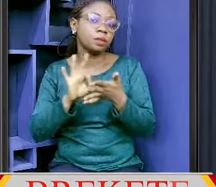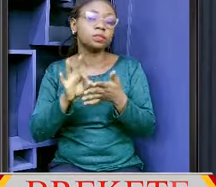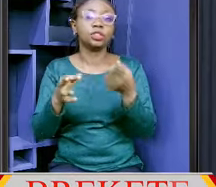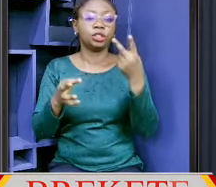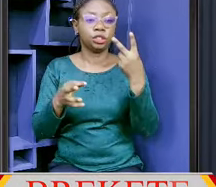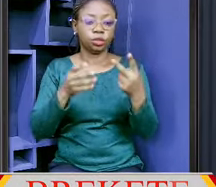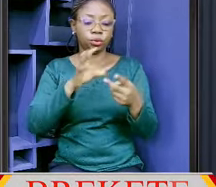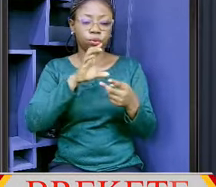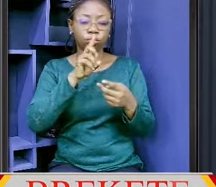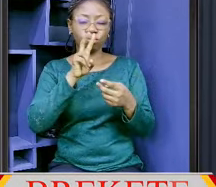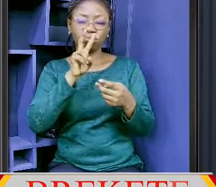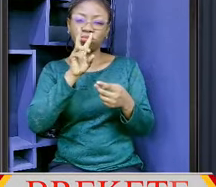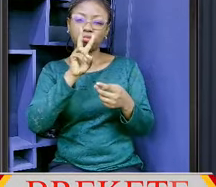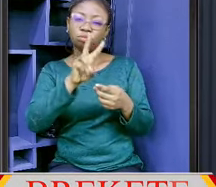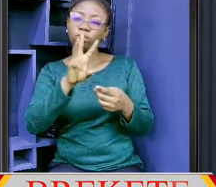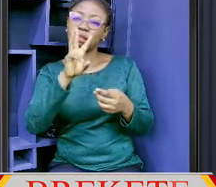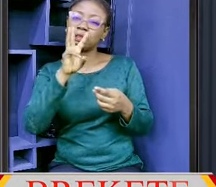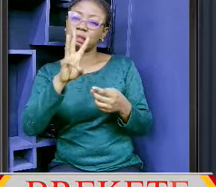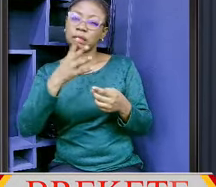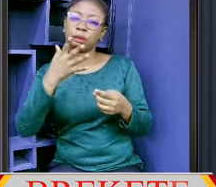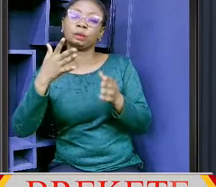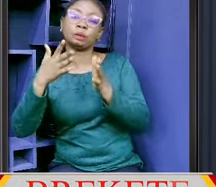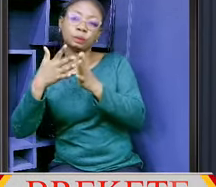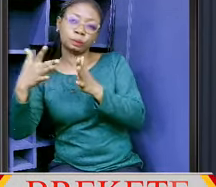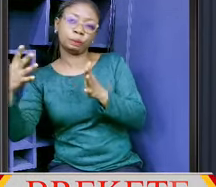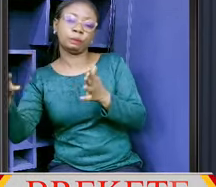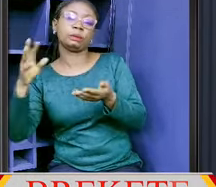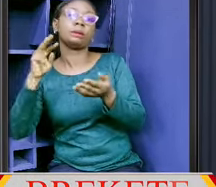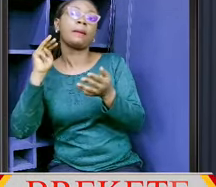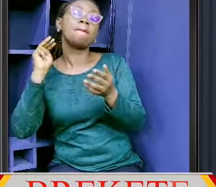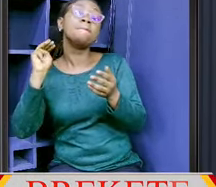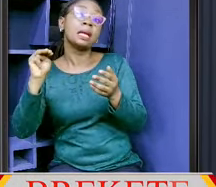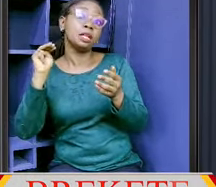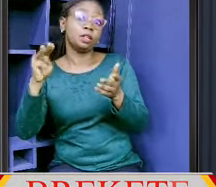this 260-something million, where then